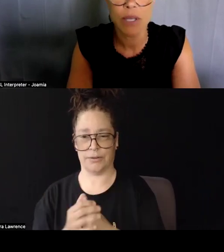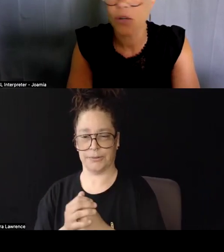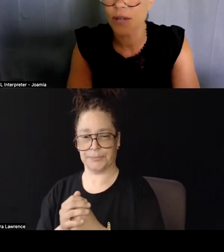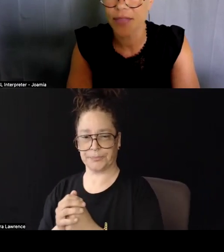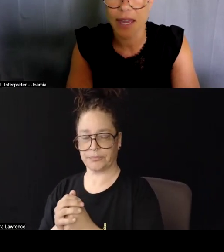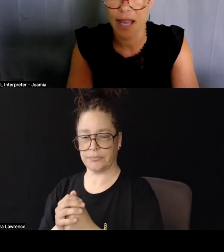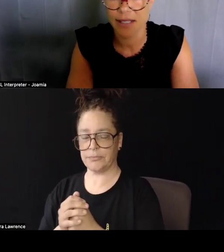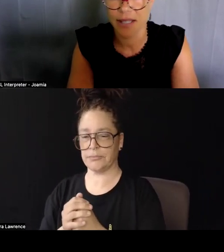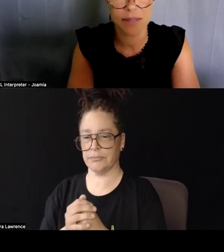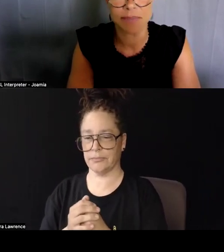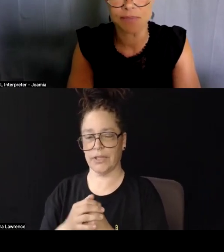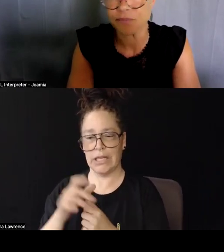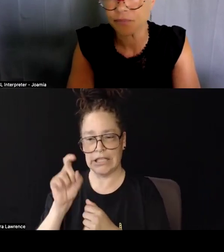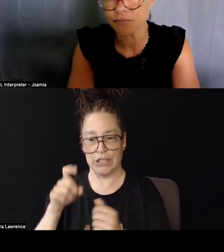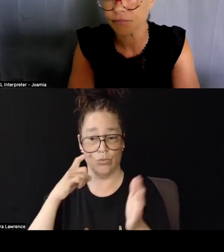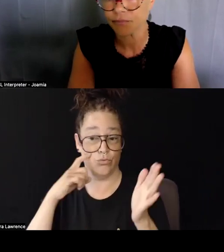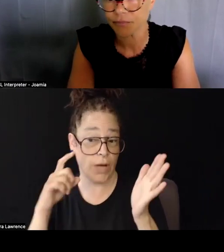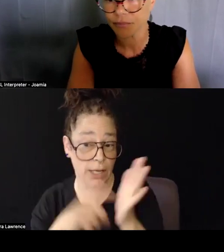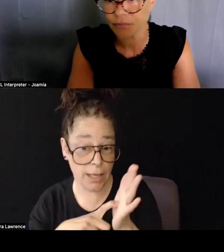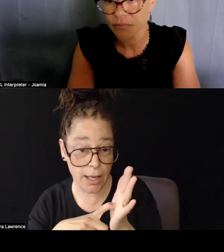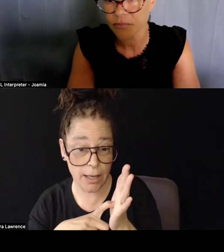How do we create that access?